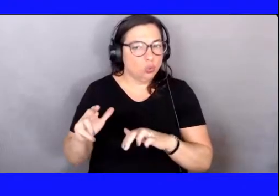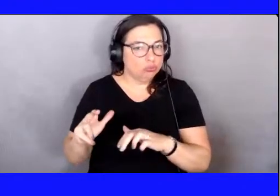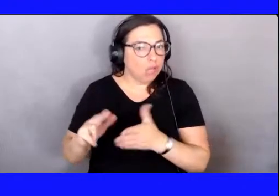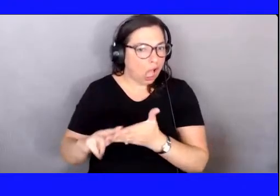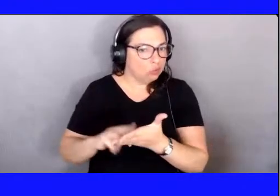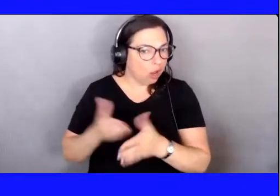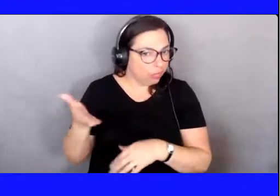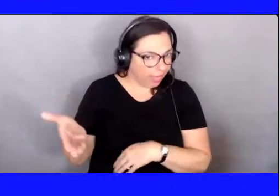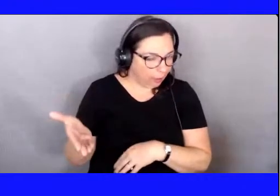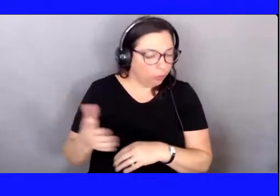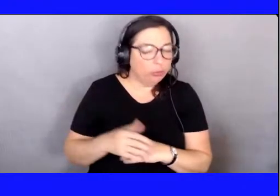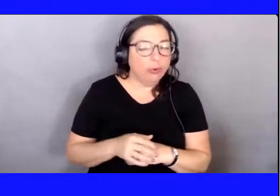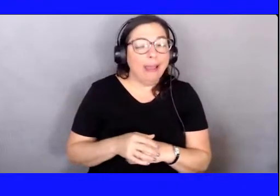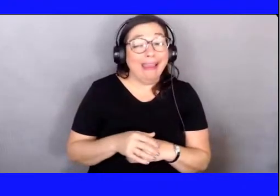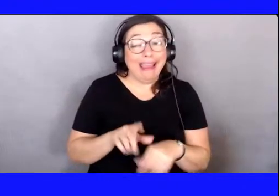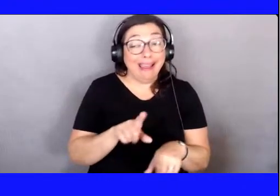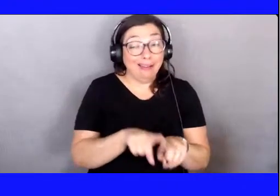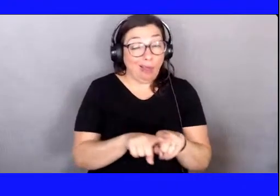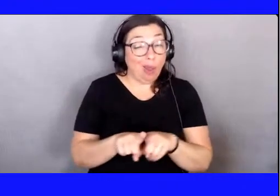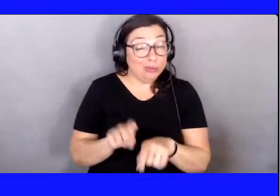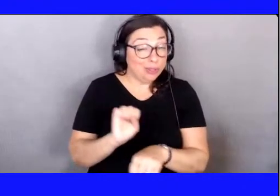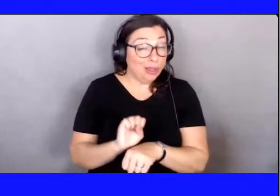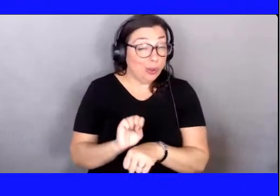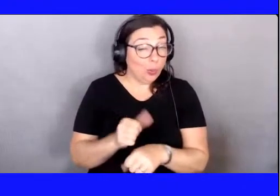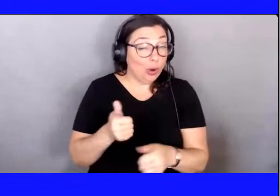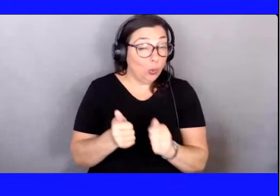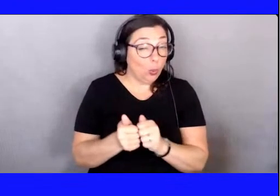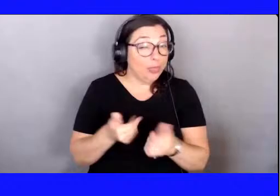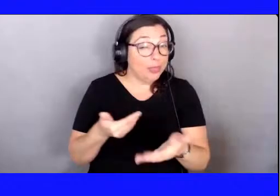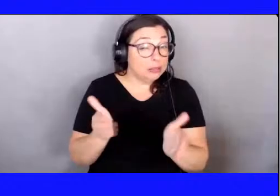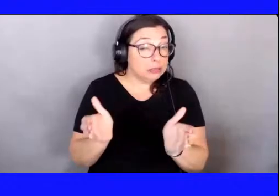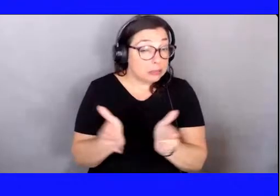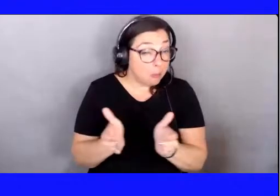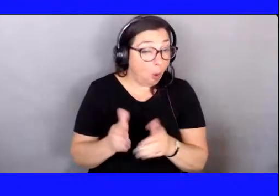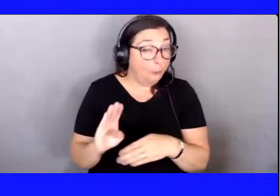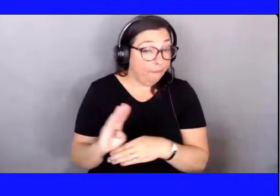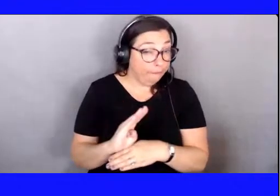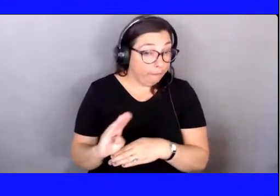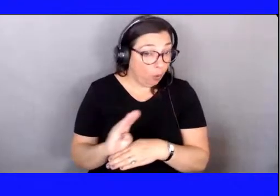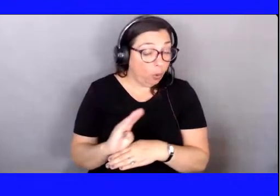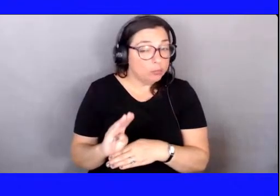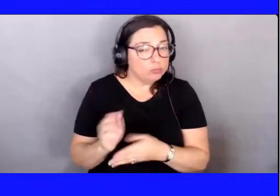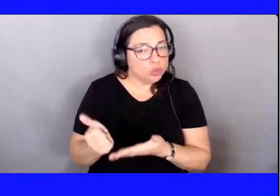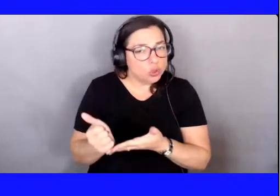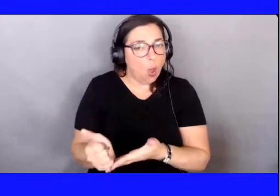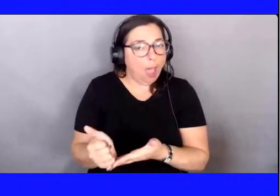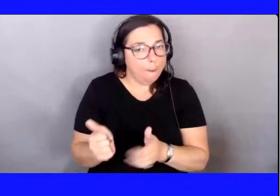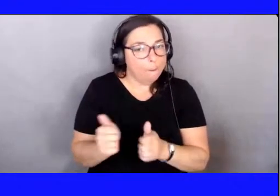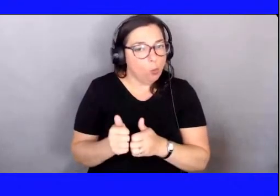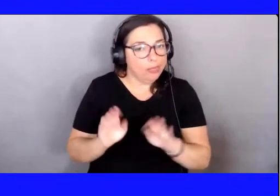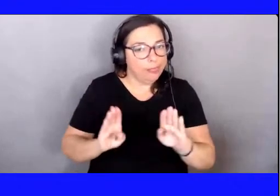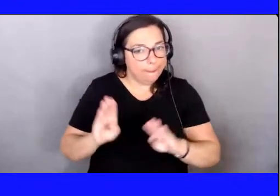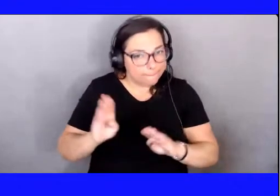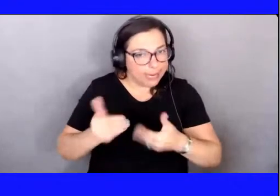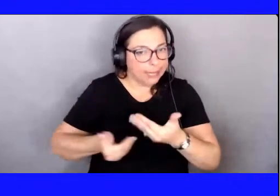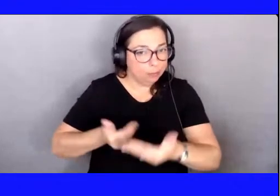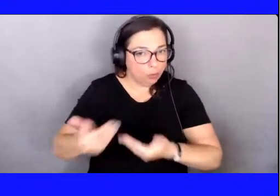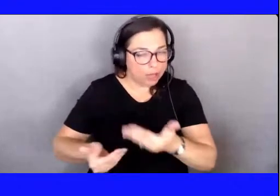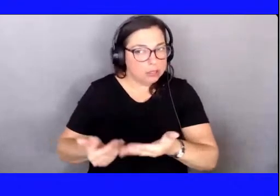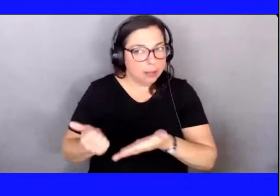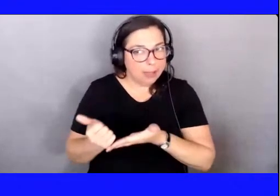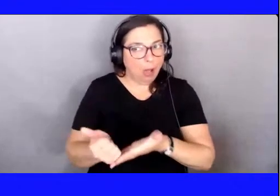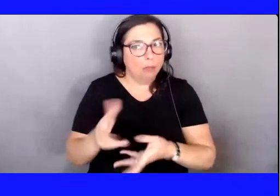they also work very closely with smaller firms to help them with the bidding process, help them get through it, and help them be